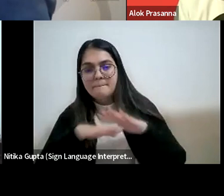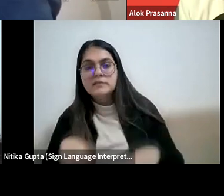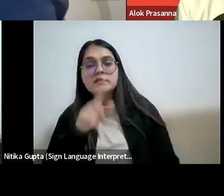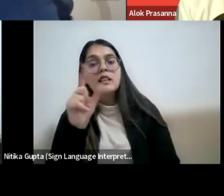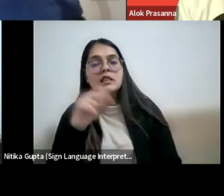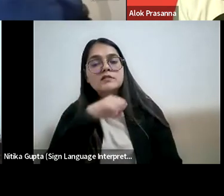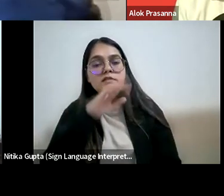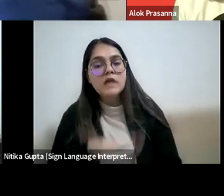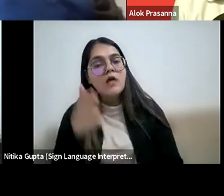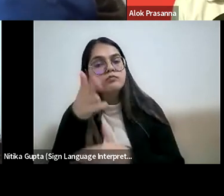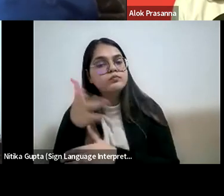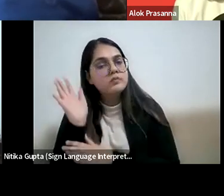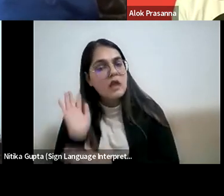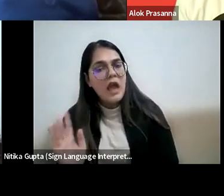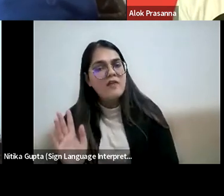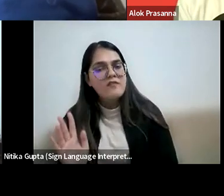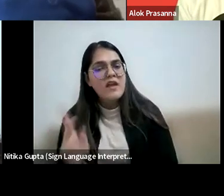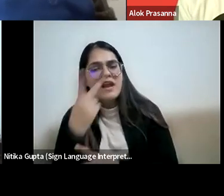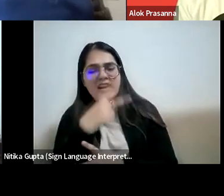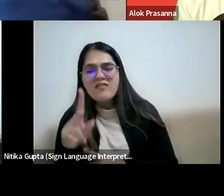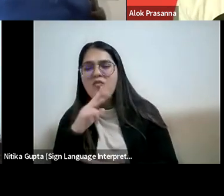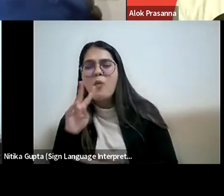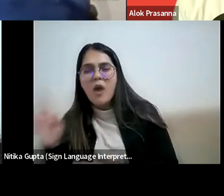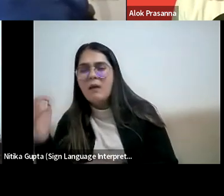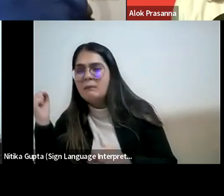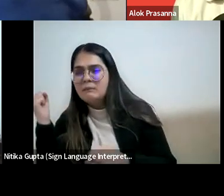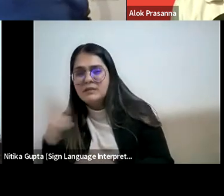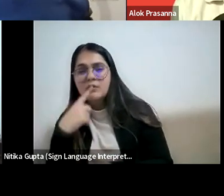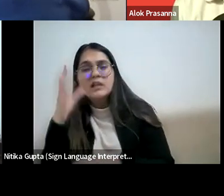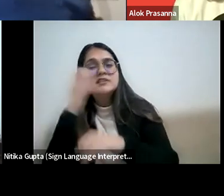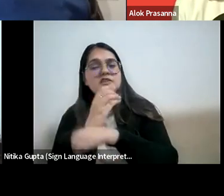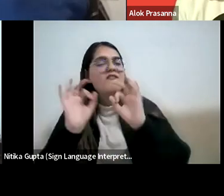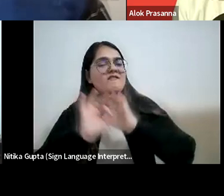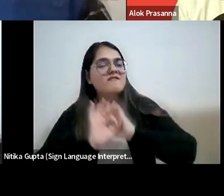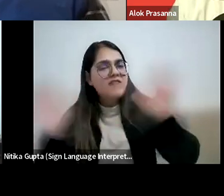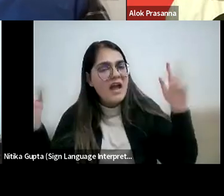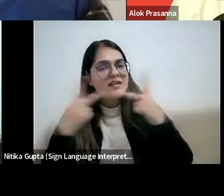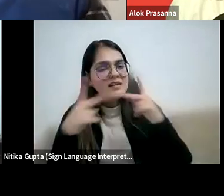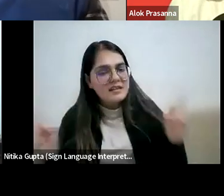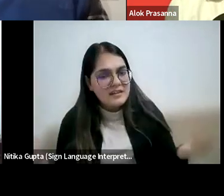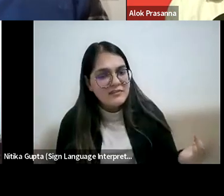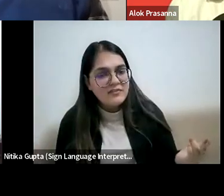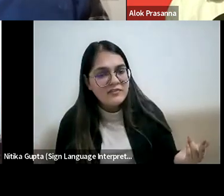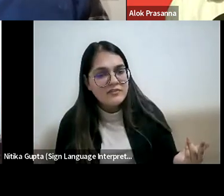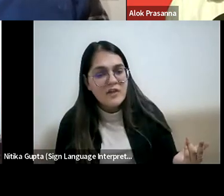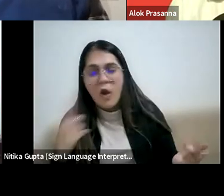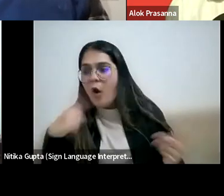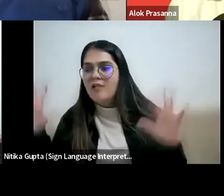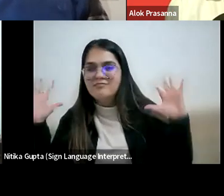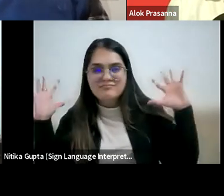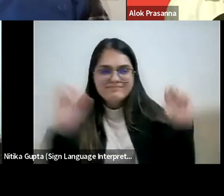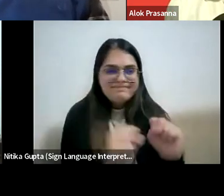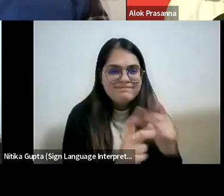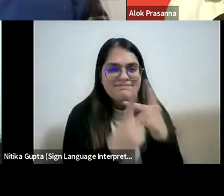arms. You see violence in schools. You're seeing churches, people in church congregations being attacked.